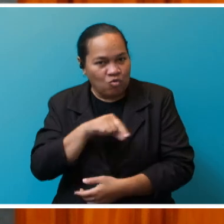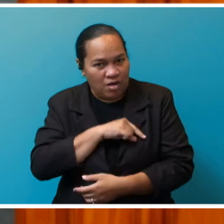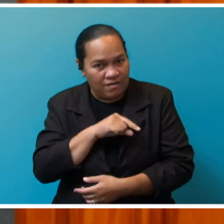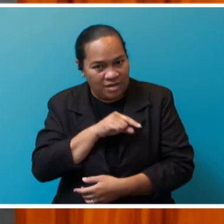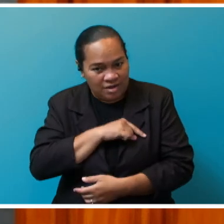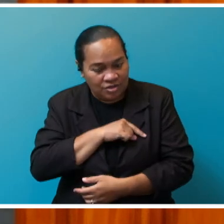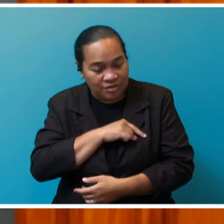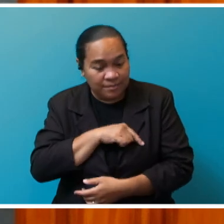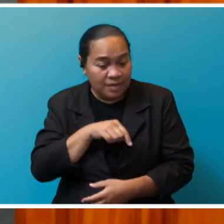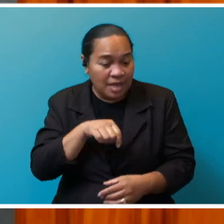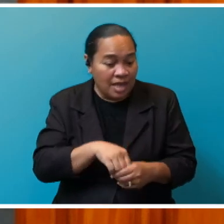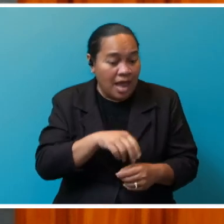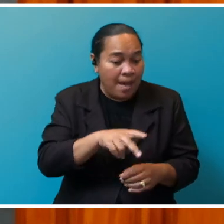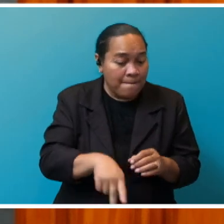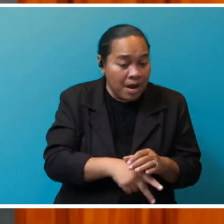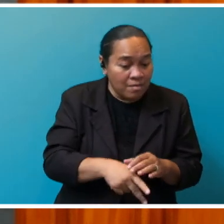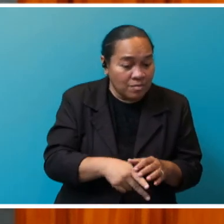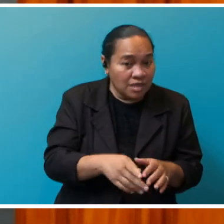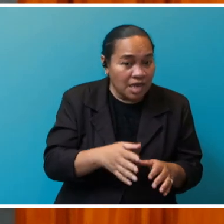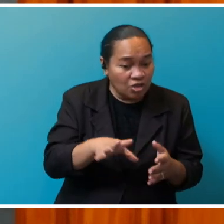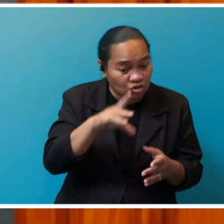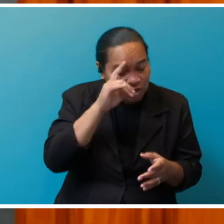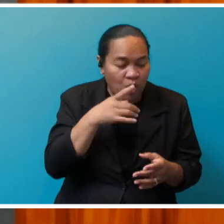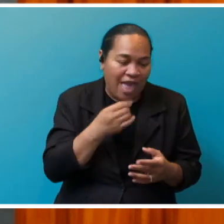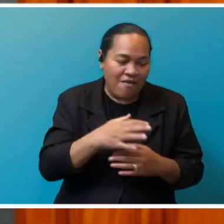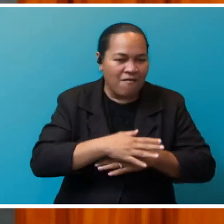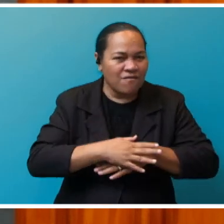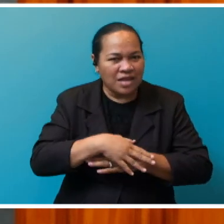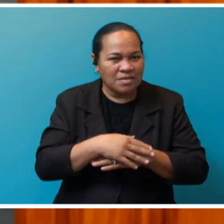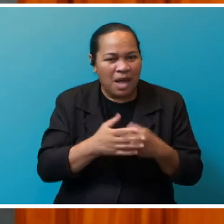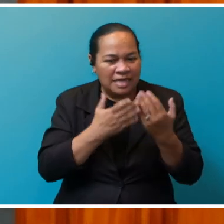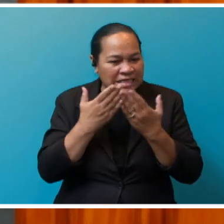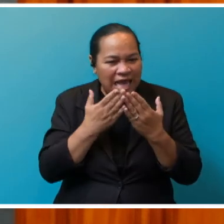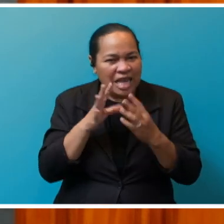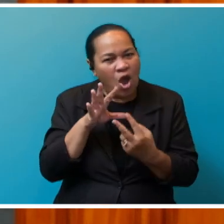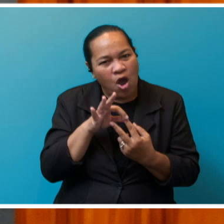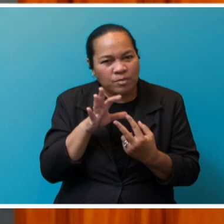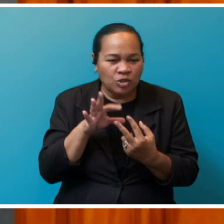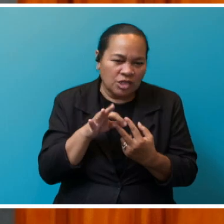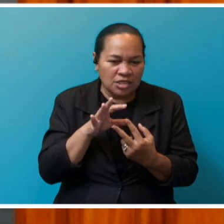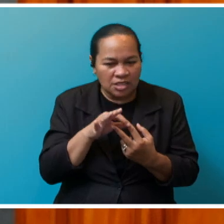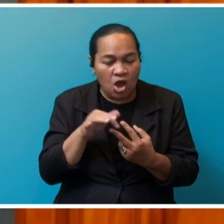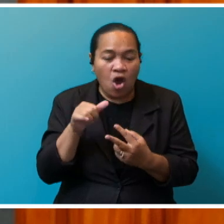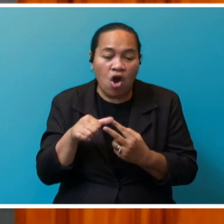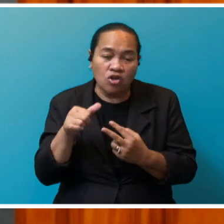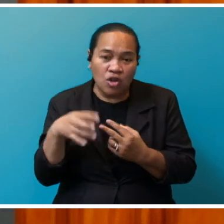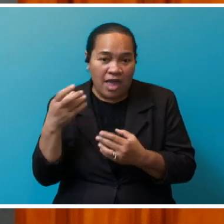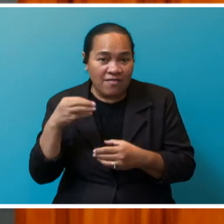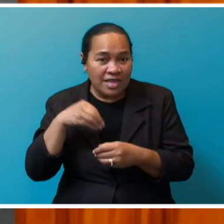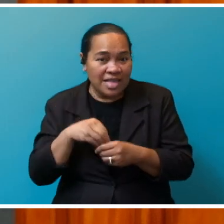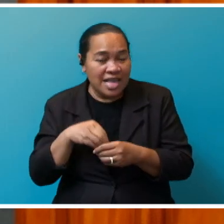in primary education through flexible study options. And also there's some in-service programs that are offered